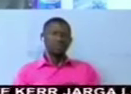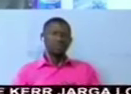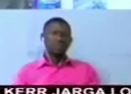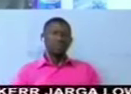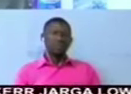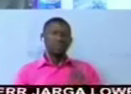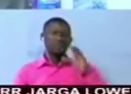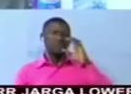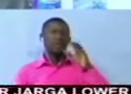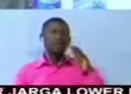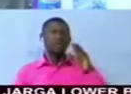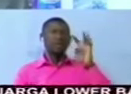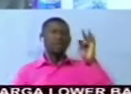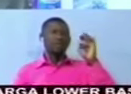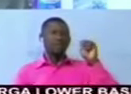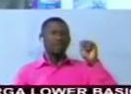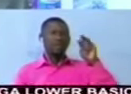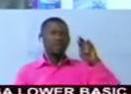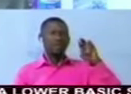Fernando Ko.